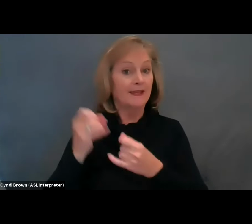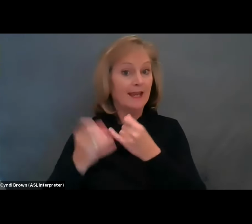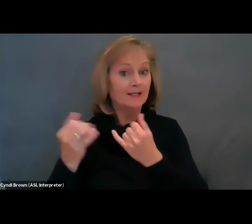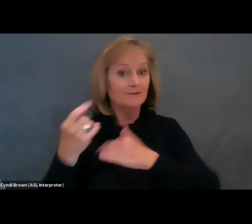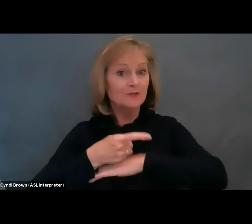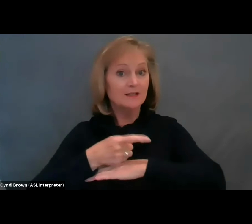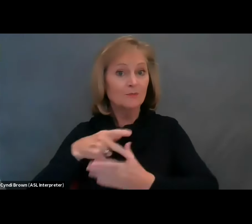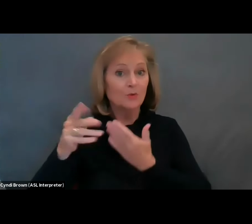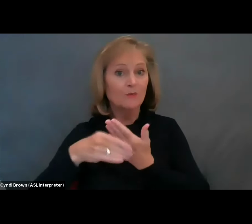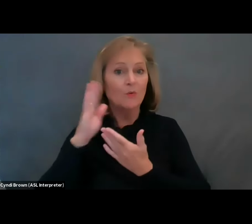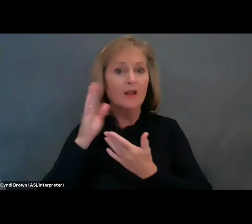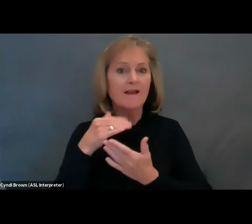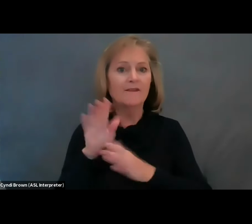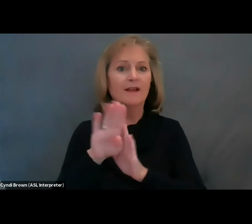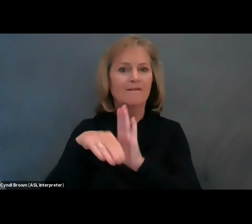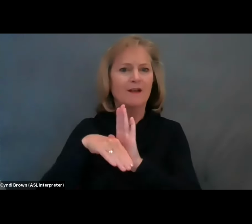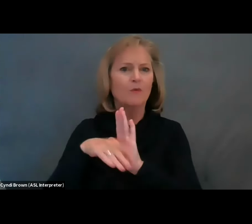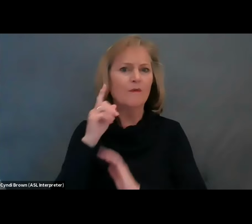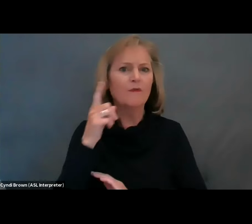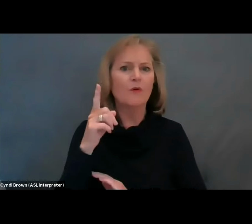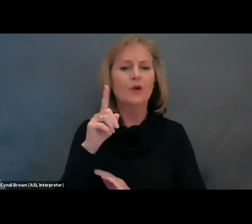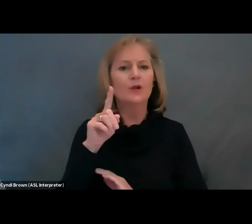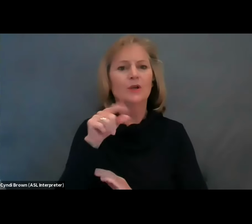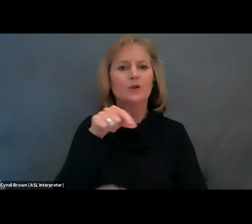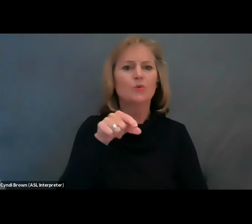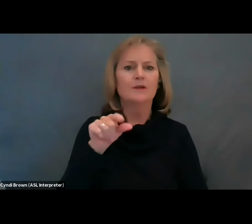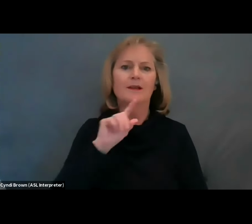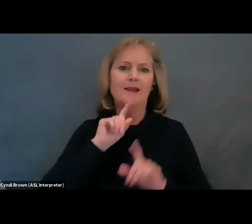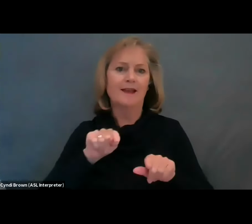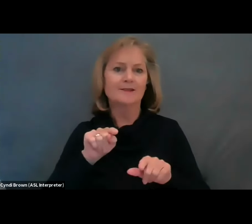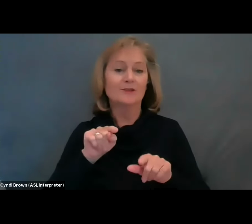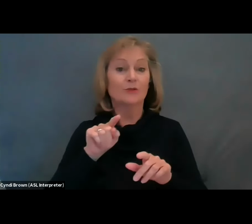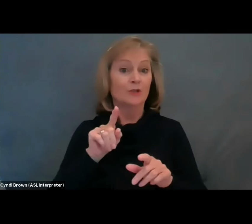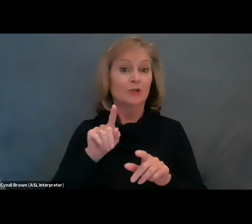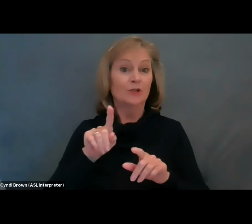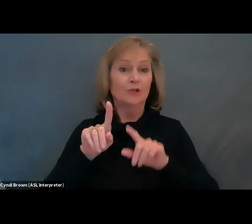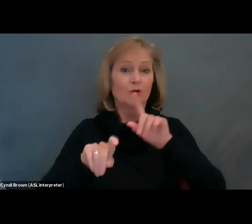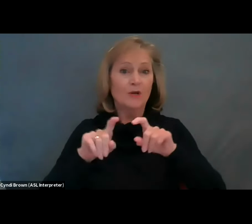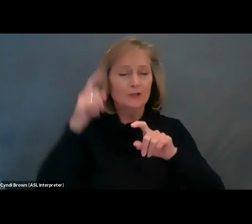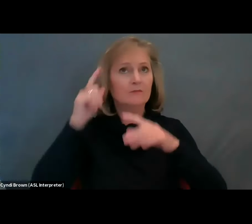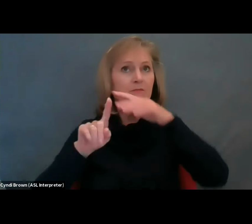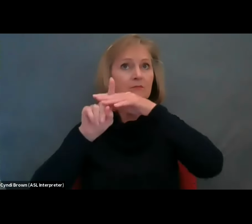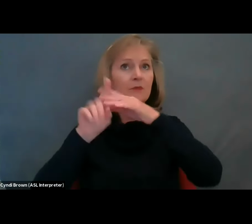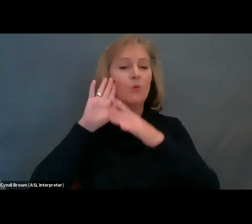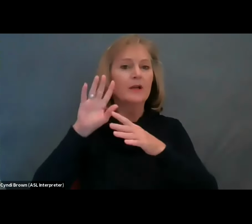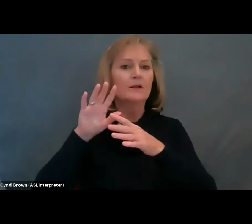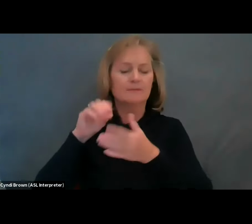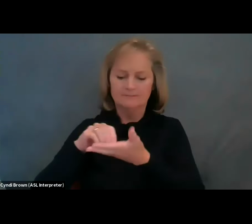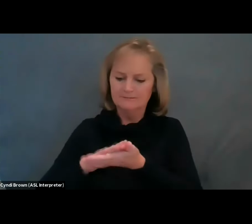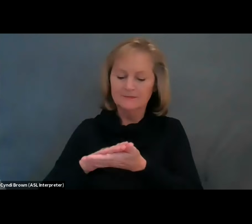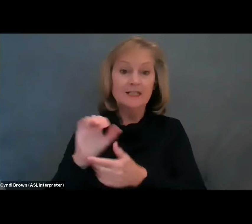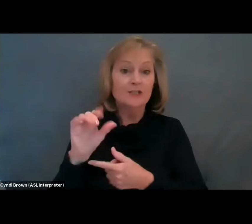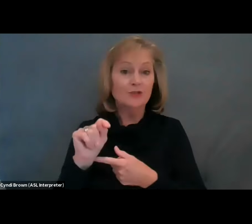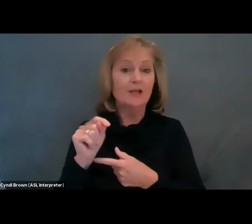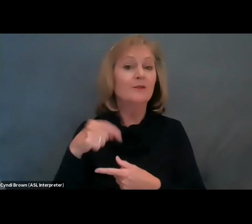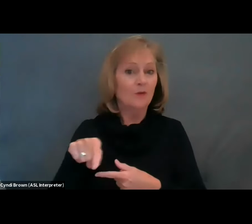today's program, we'll have half an hour for a Q&A session. So as questions come to your mind, just put them in the chat and